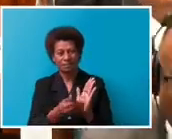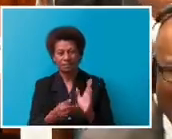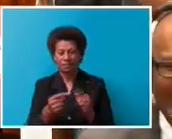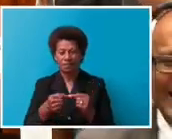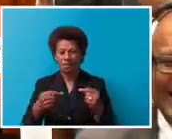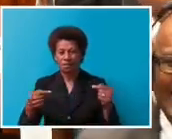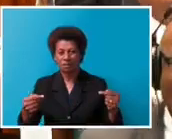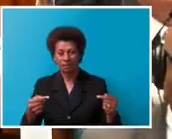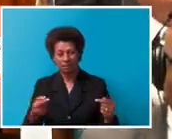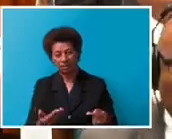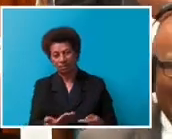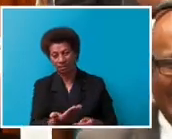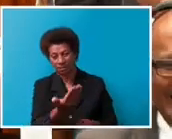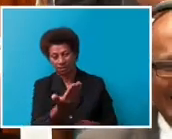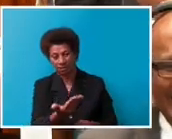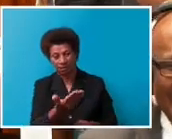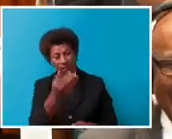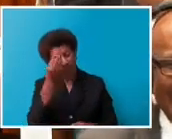opposition. They've